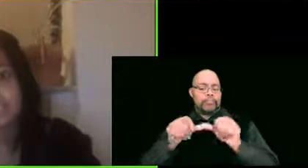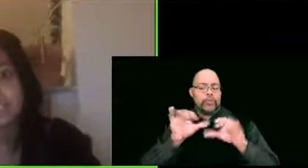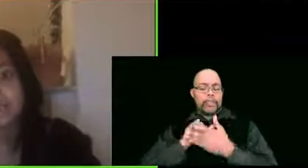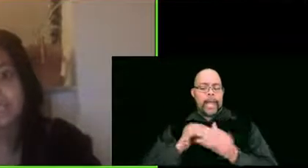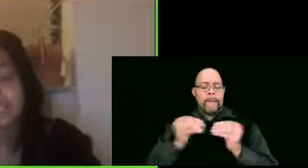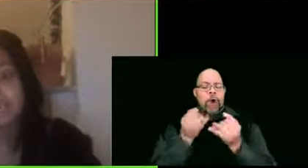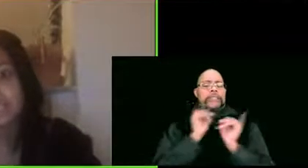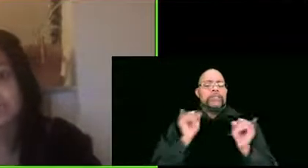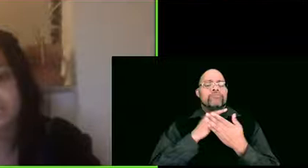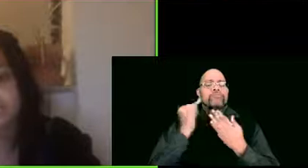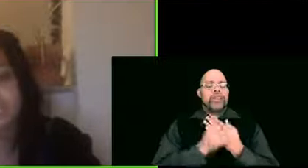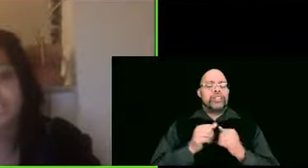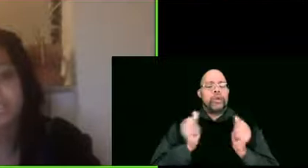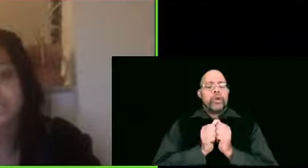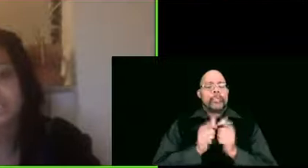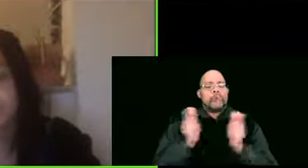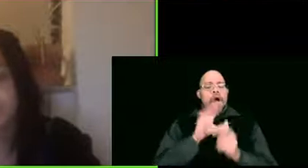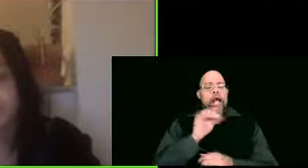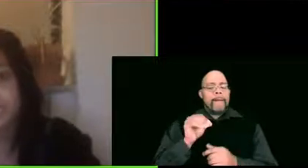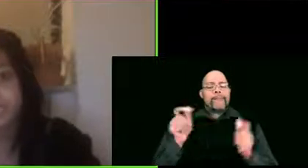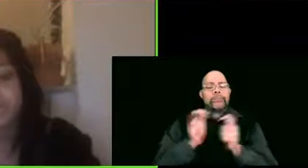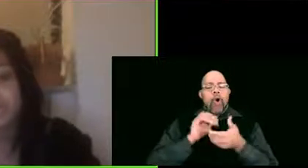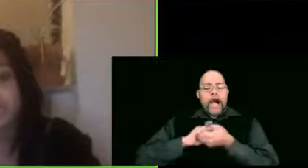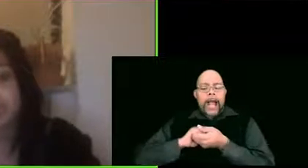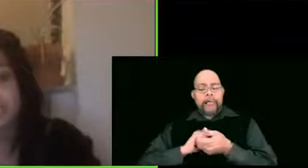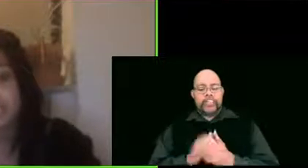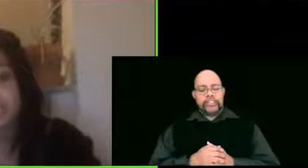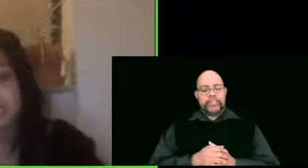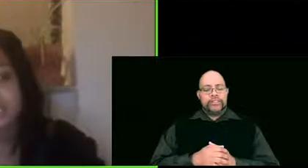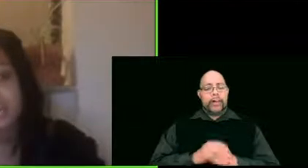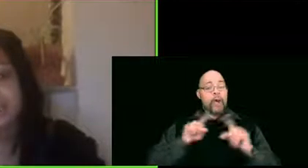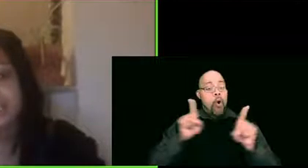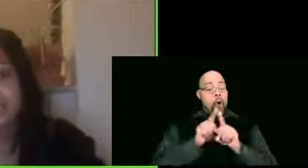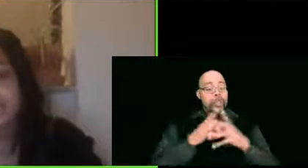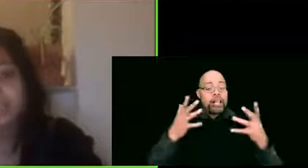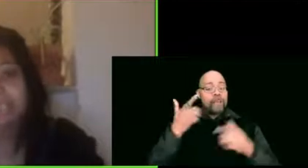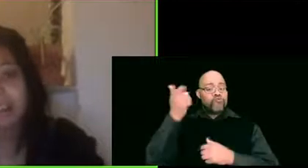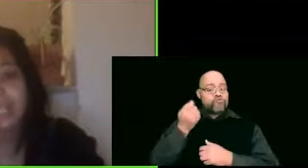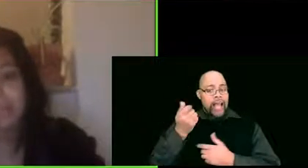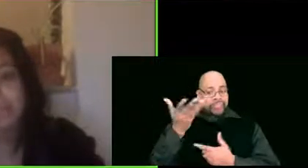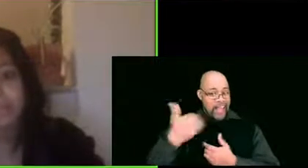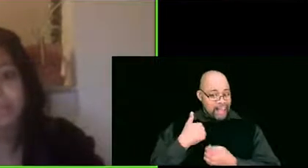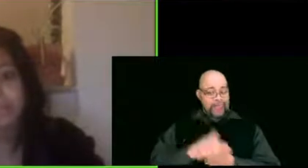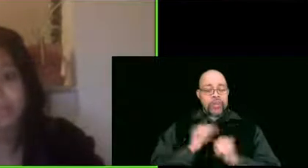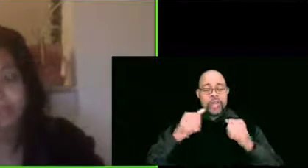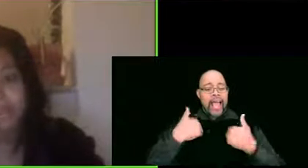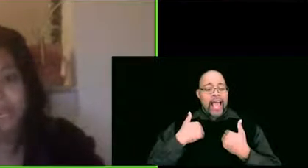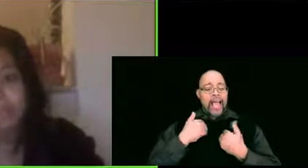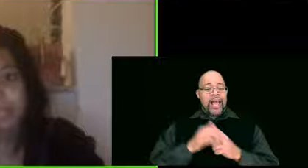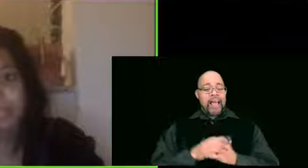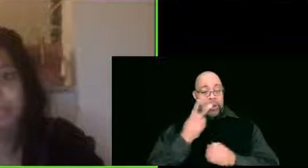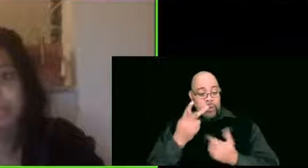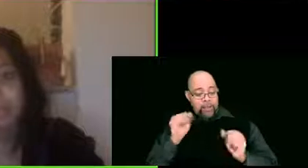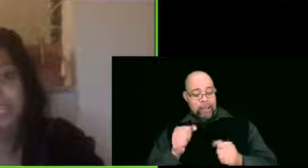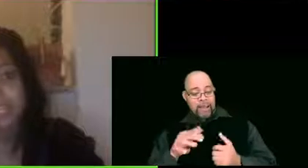I continue to do these more independent projects with smaller companies and smaller collaborations. But there's also a lot of grants out there. So you can